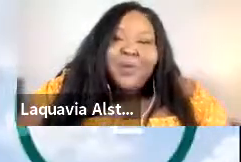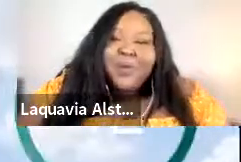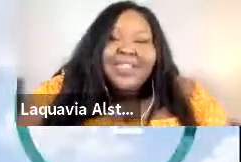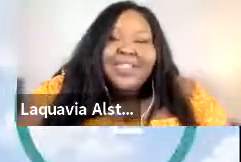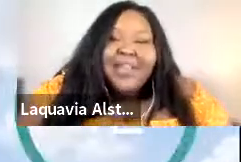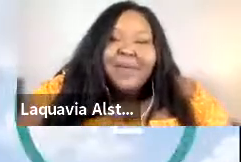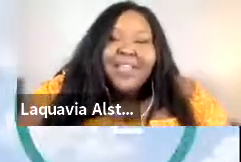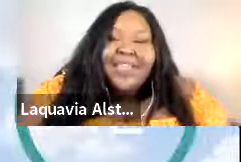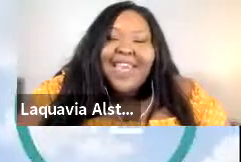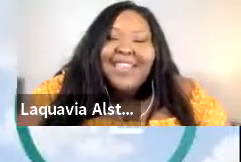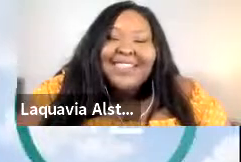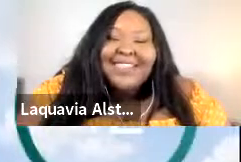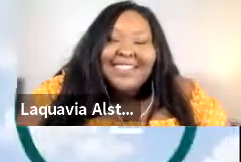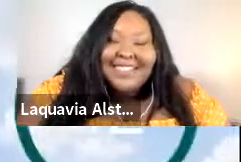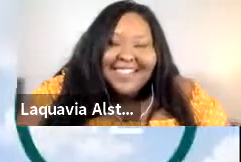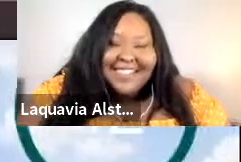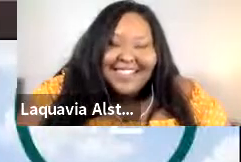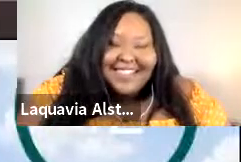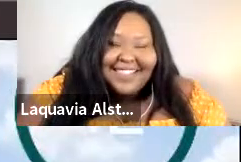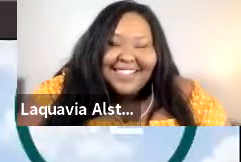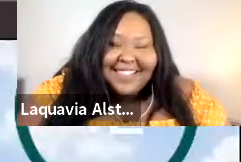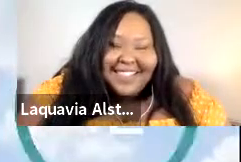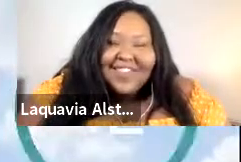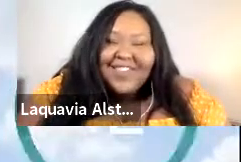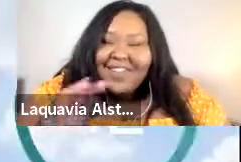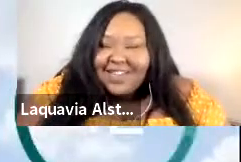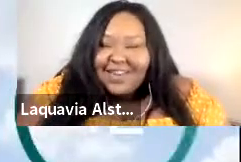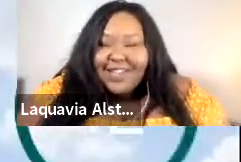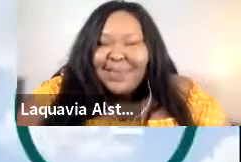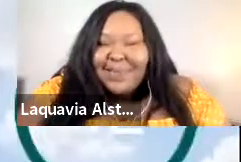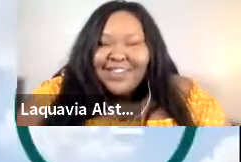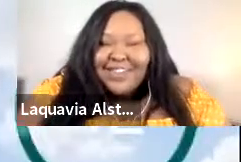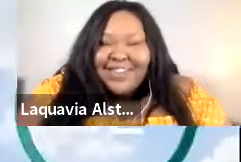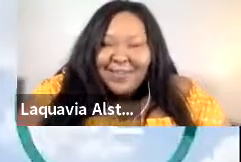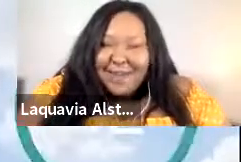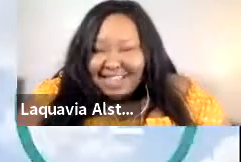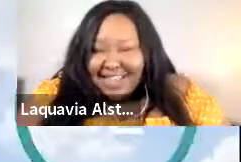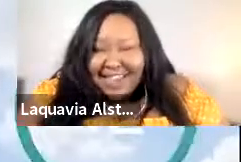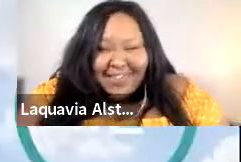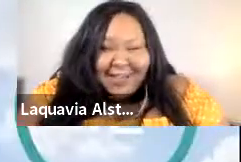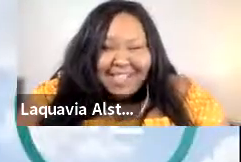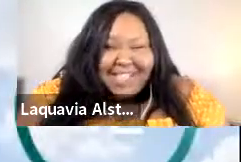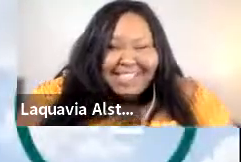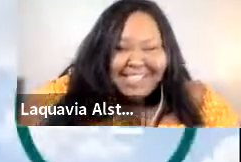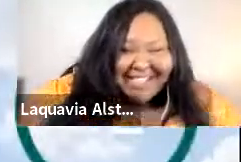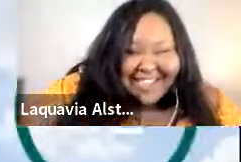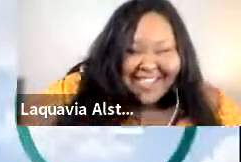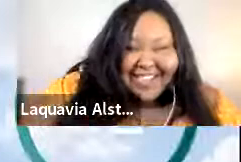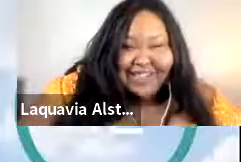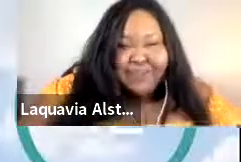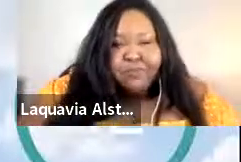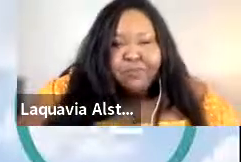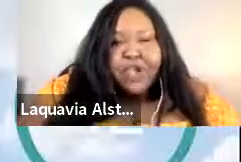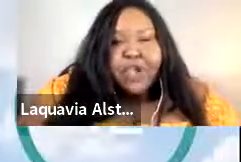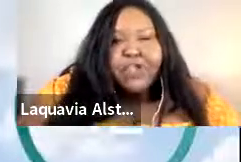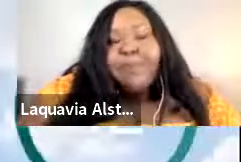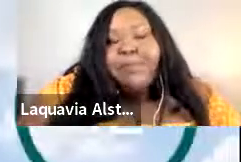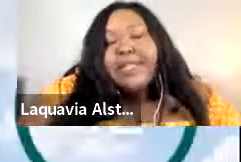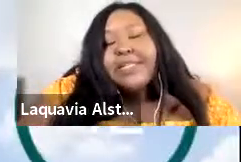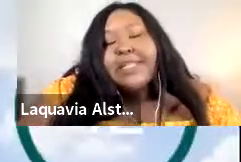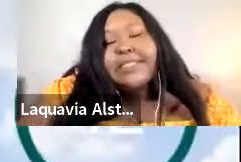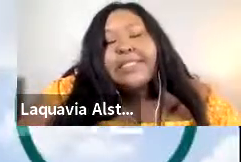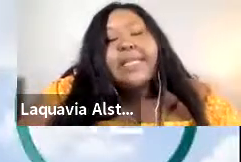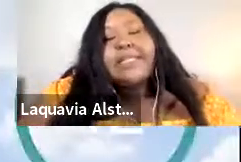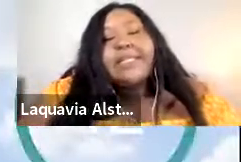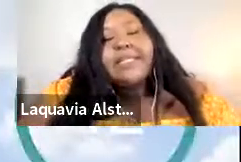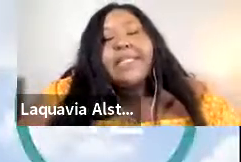And they were really excited about the guidance. They're very serious about taking care of their plants. So we